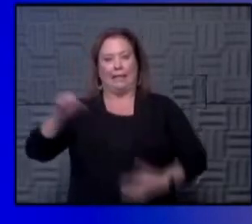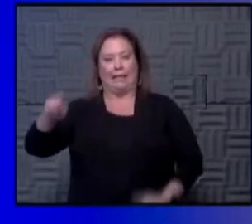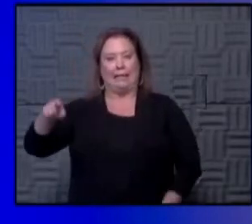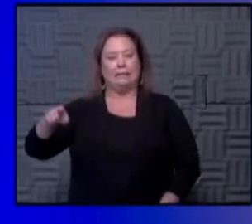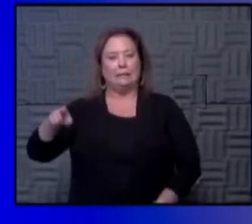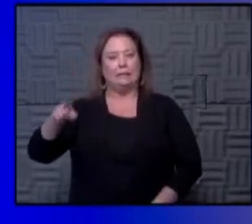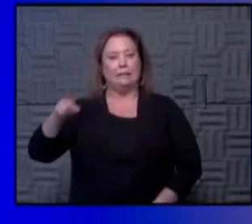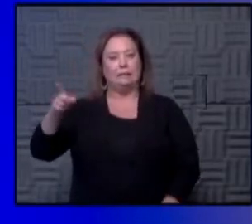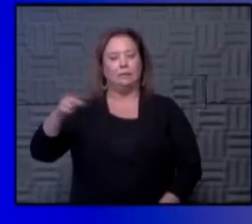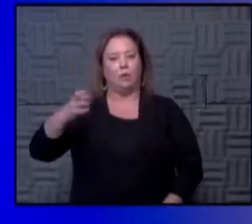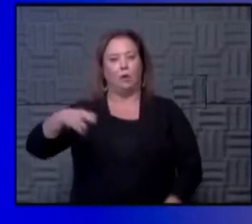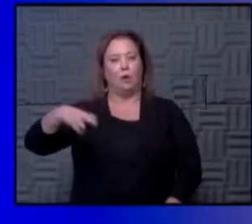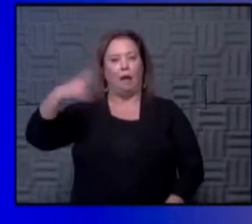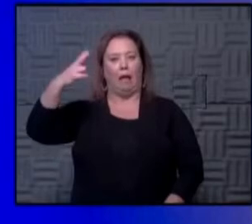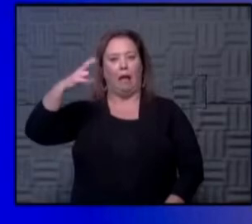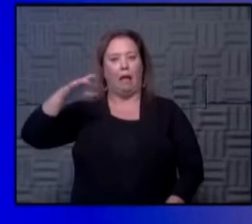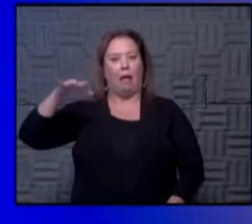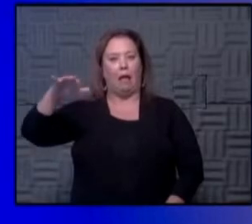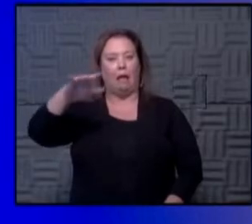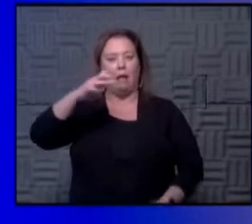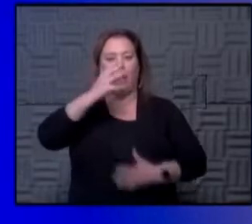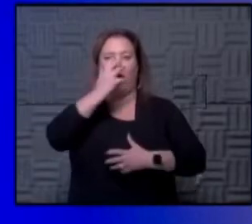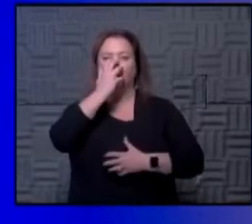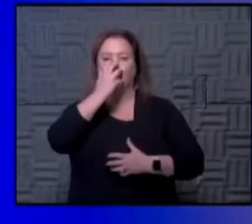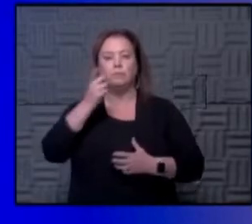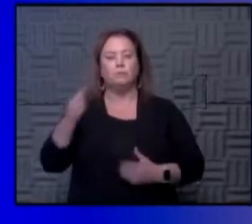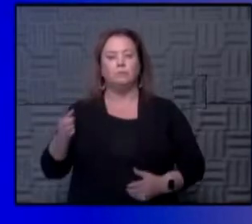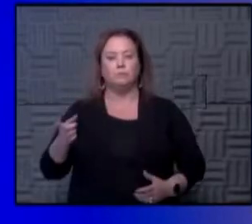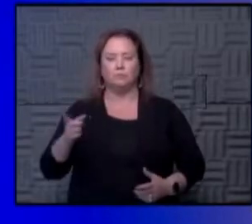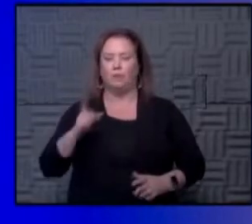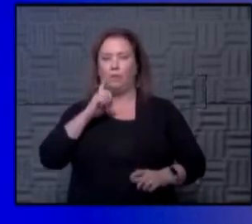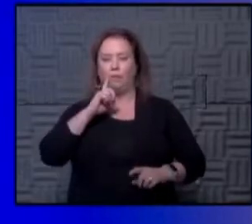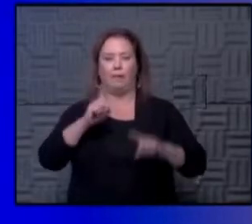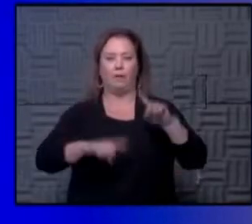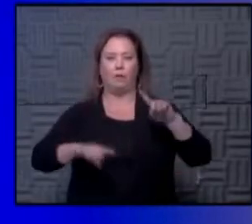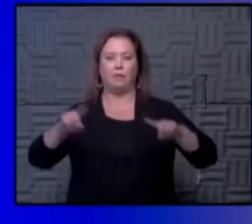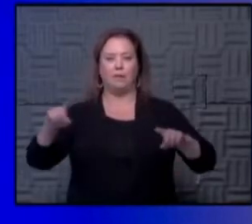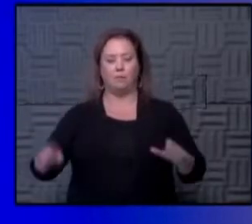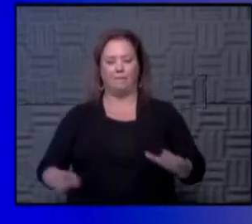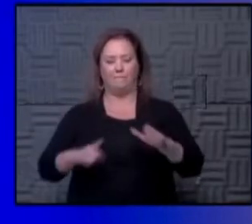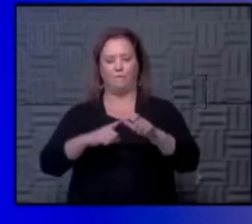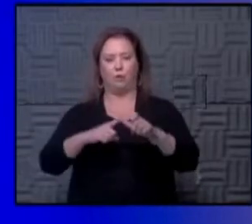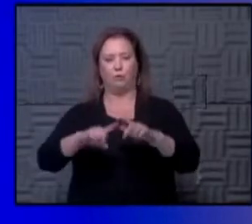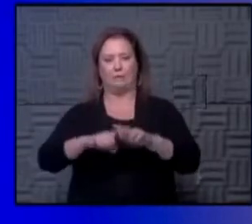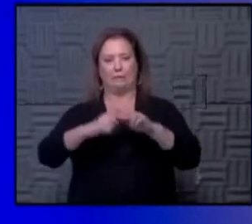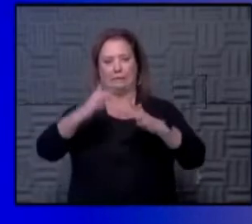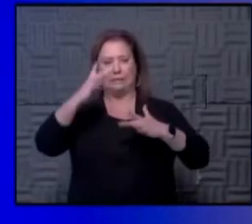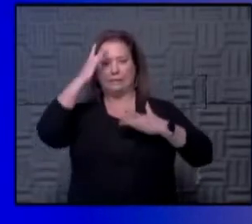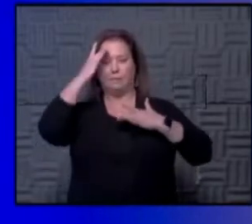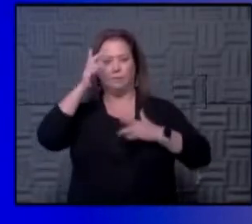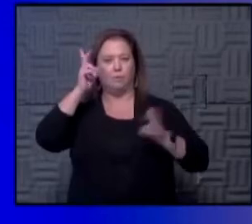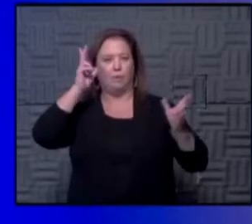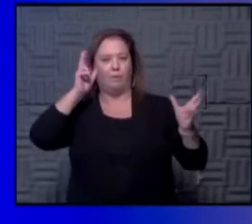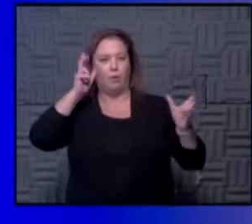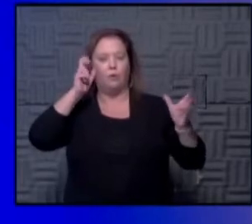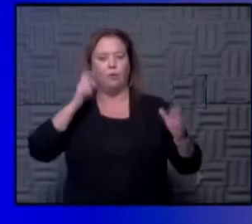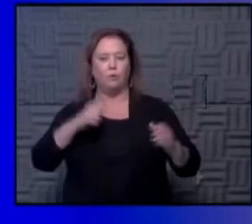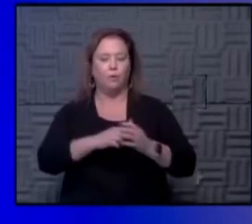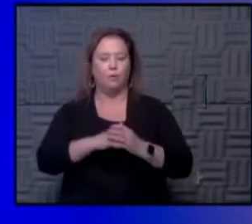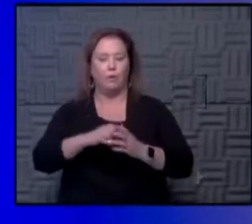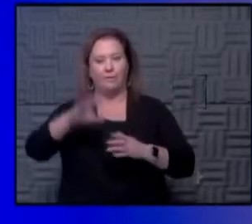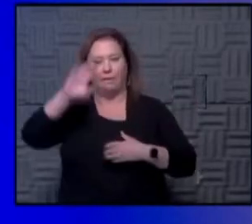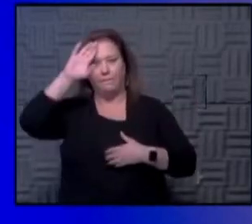so he is on high flow oxygen for that. So it really varies. But those initial symptoms, I think, are what we've all heard about.